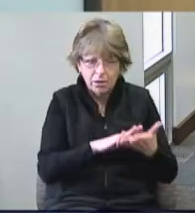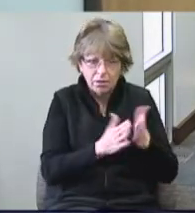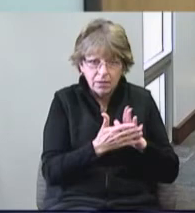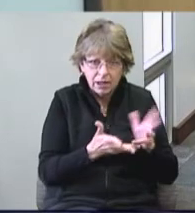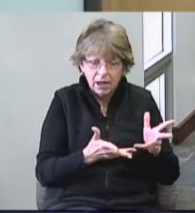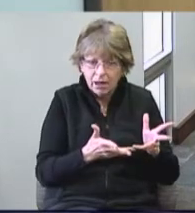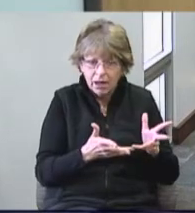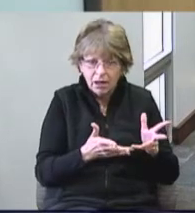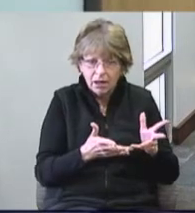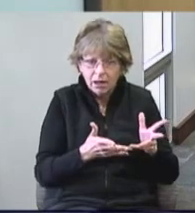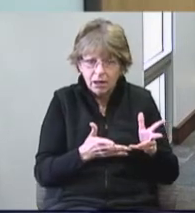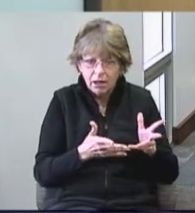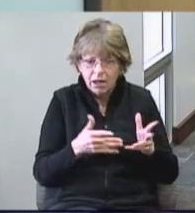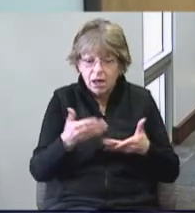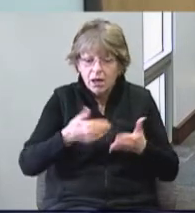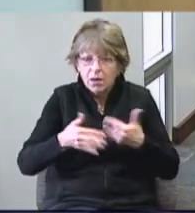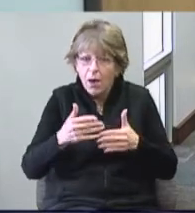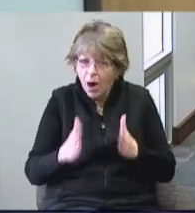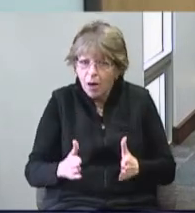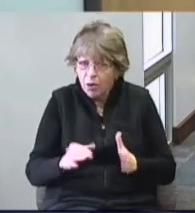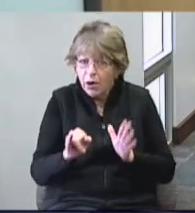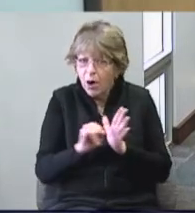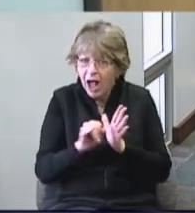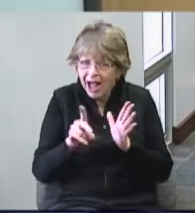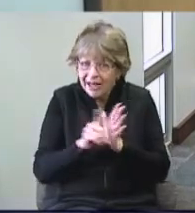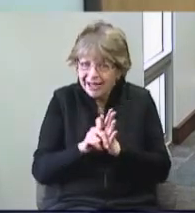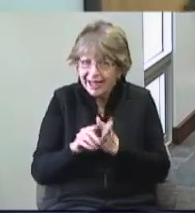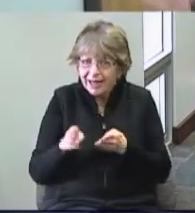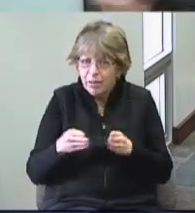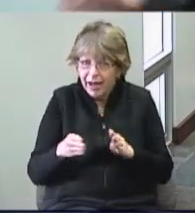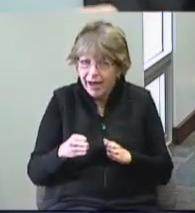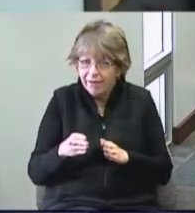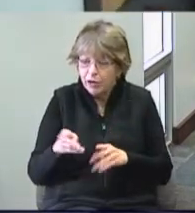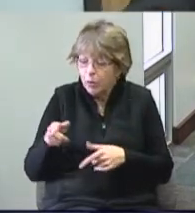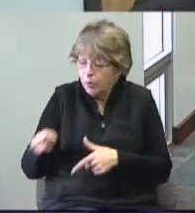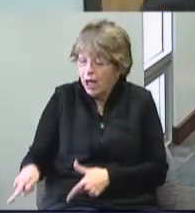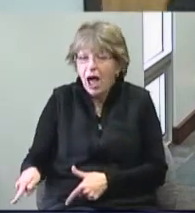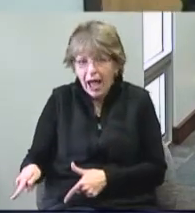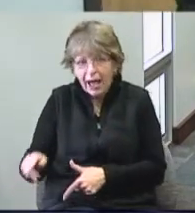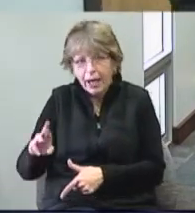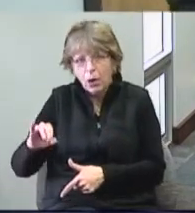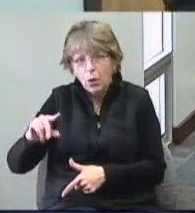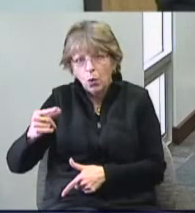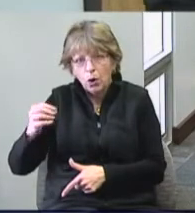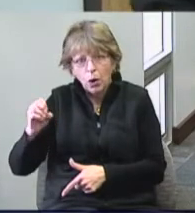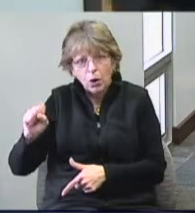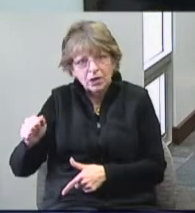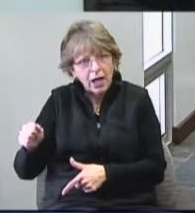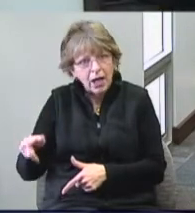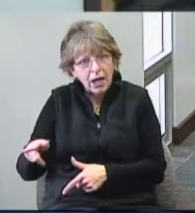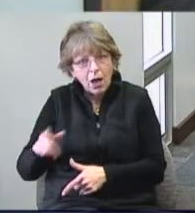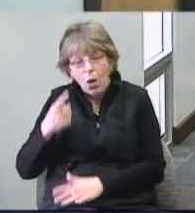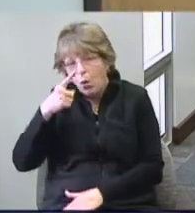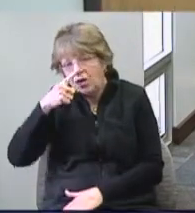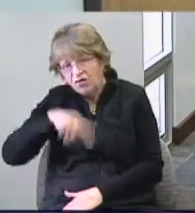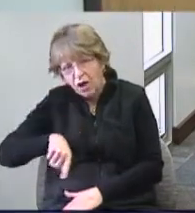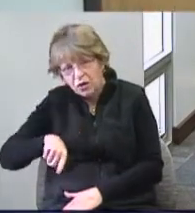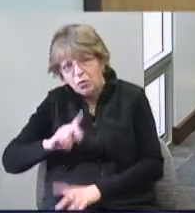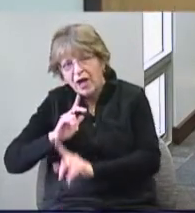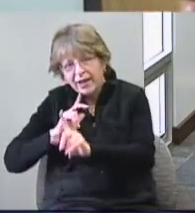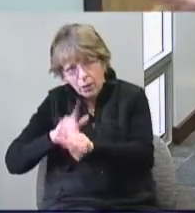Arbitrator Kossoff identified the conduct by the other officer, which was falsifying a police report. He lied